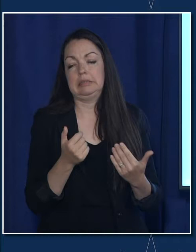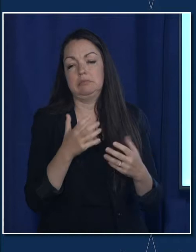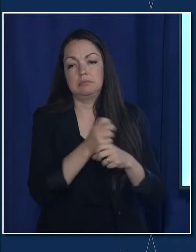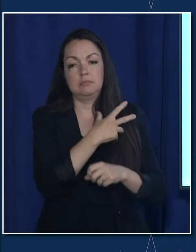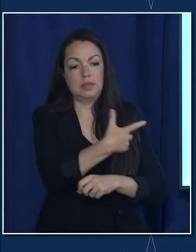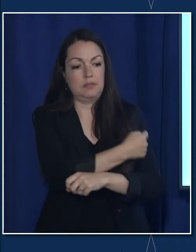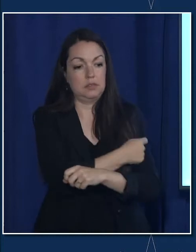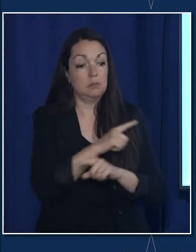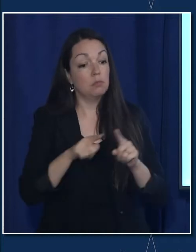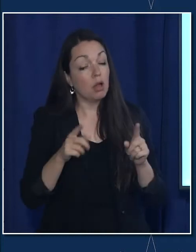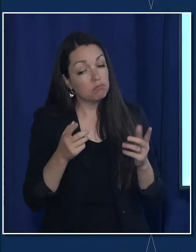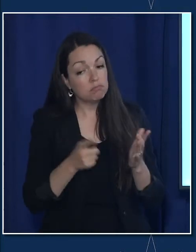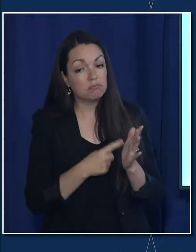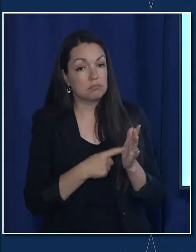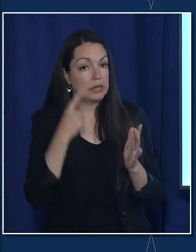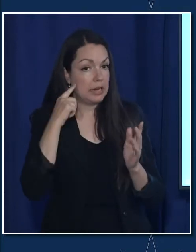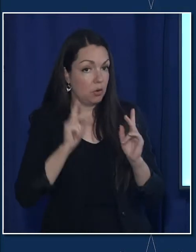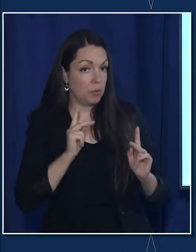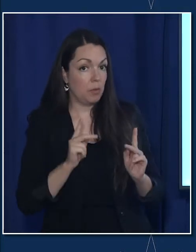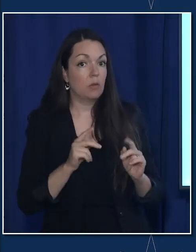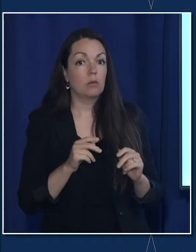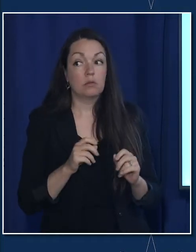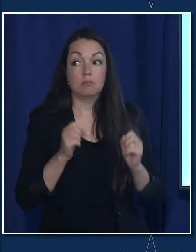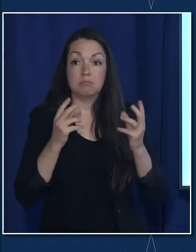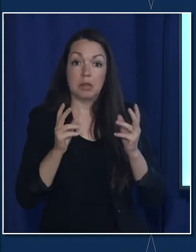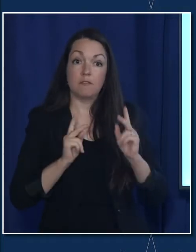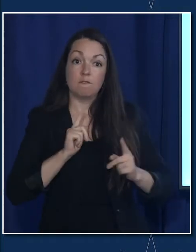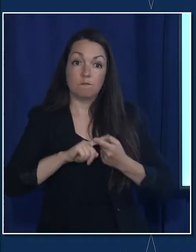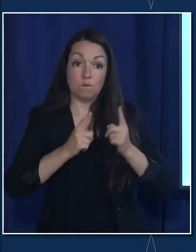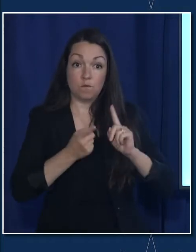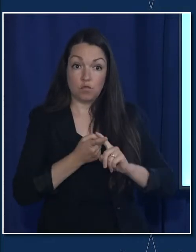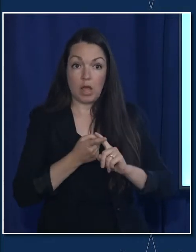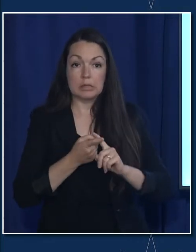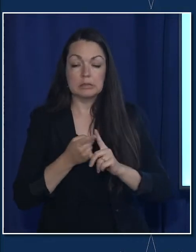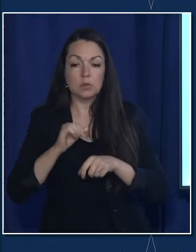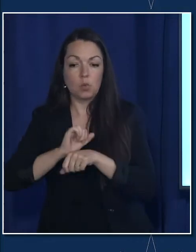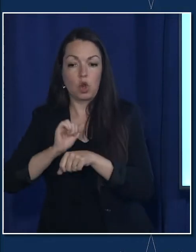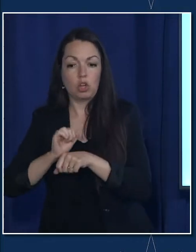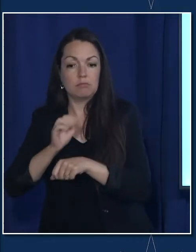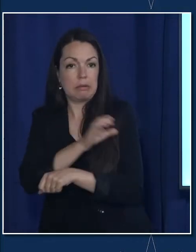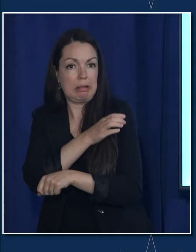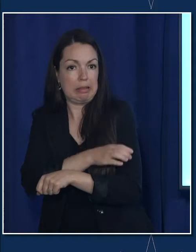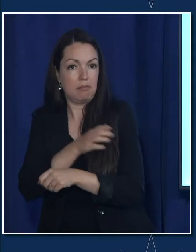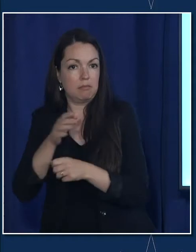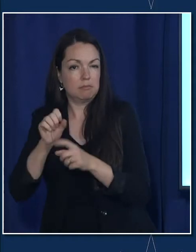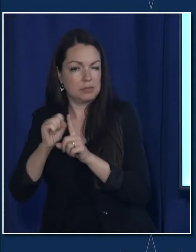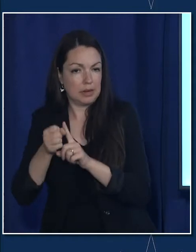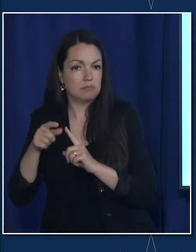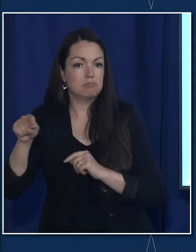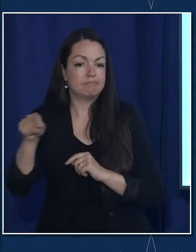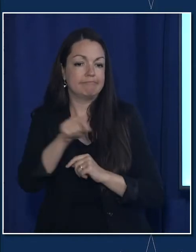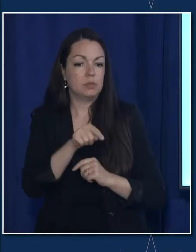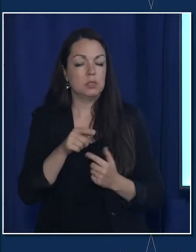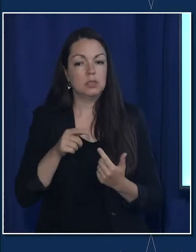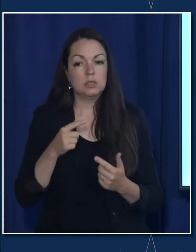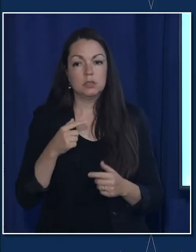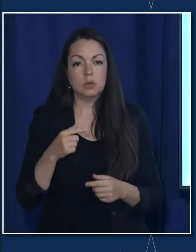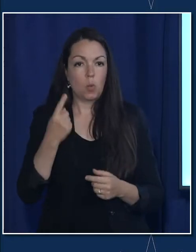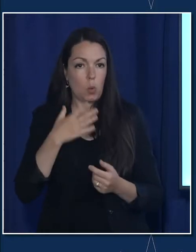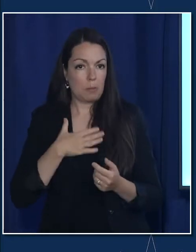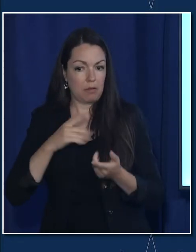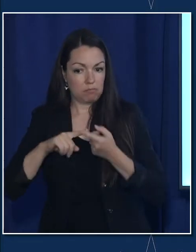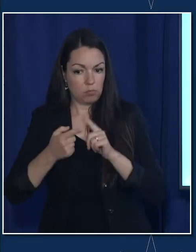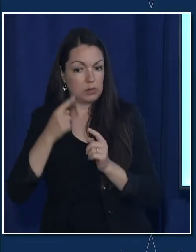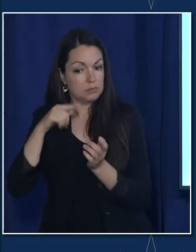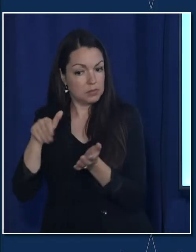we do hear people, I've got obviously a lot of friends who are in clinical settings, and, I was talking to a doctor friend of mine